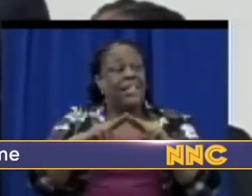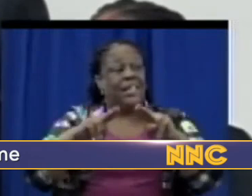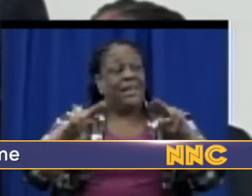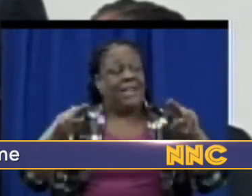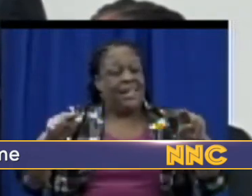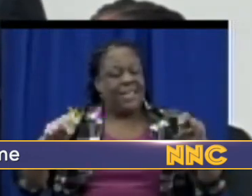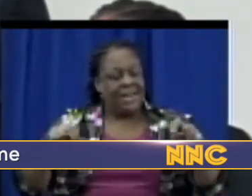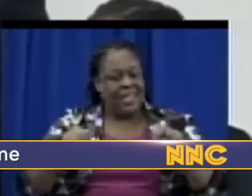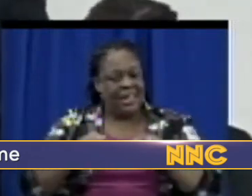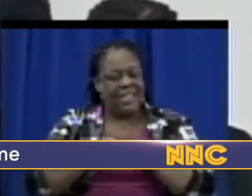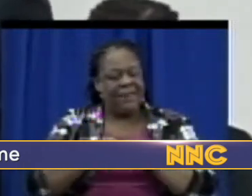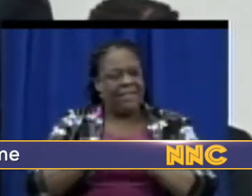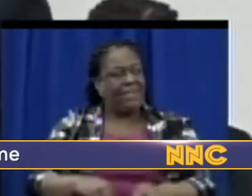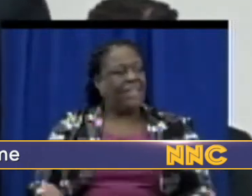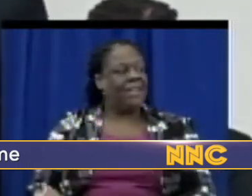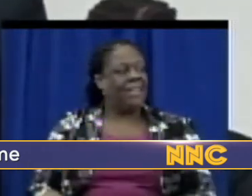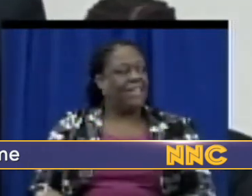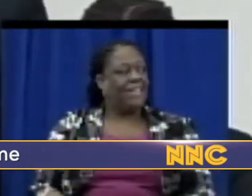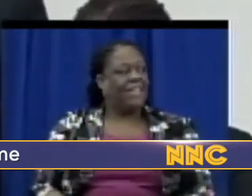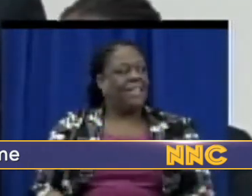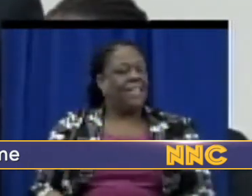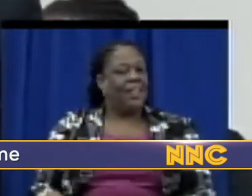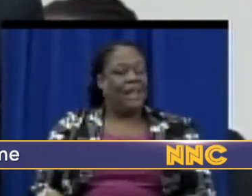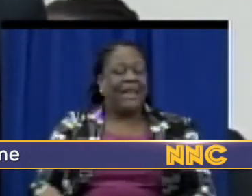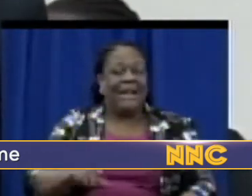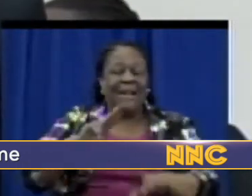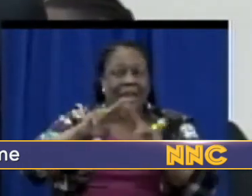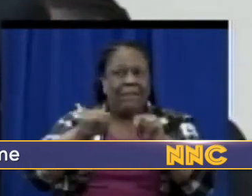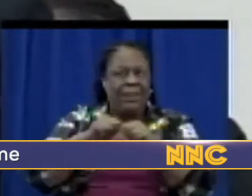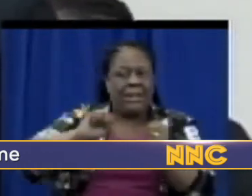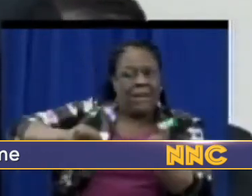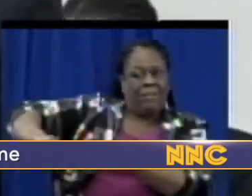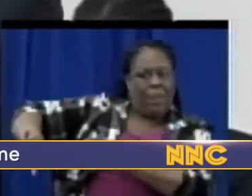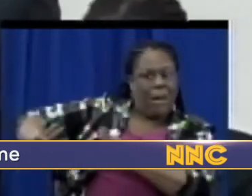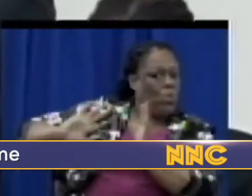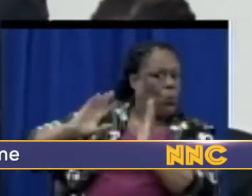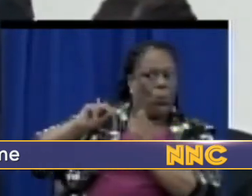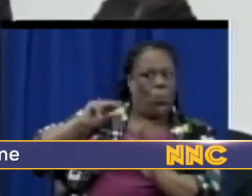Madam Speaker. The whole argument are the whole argument of the past. I'm interested in them.